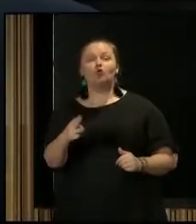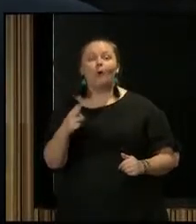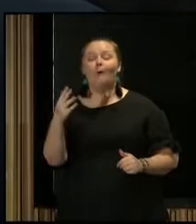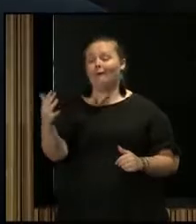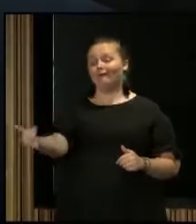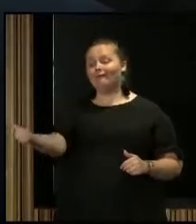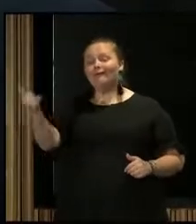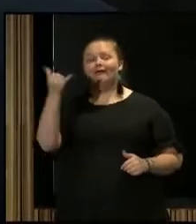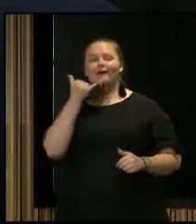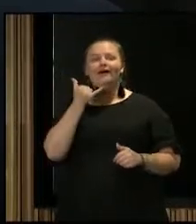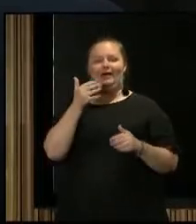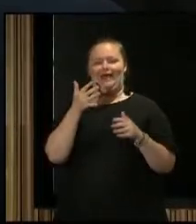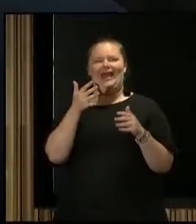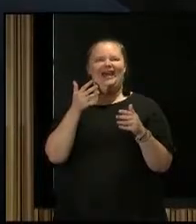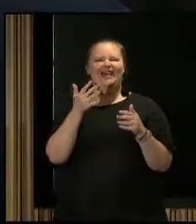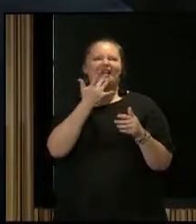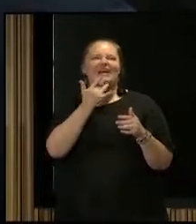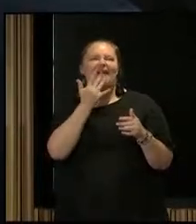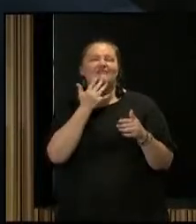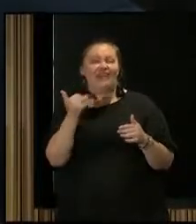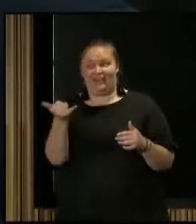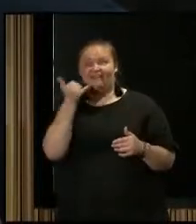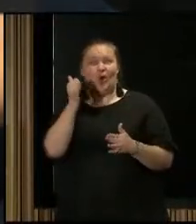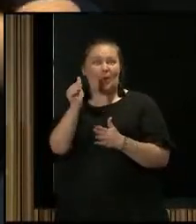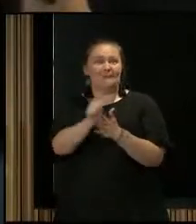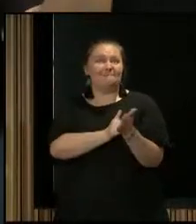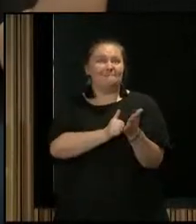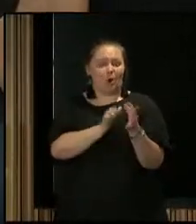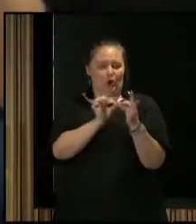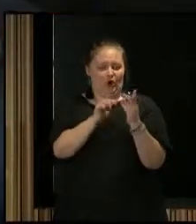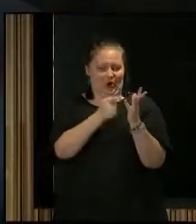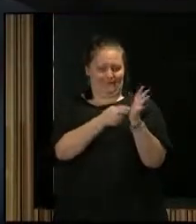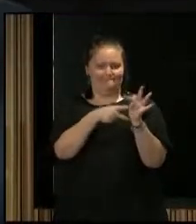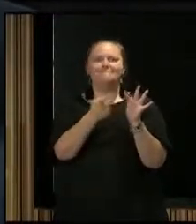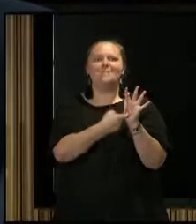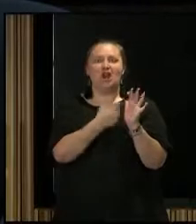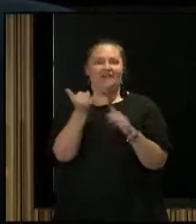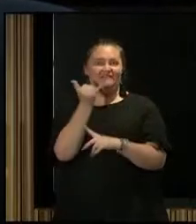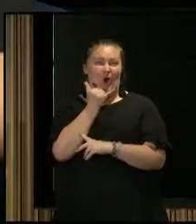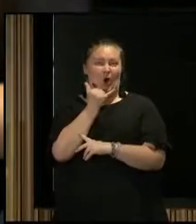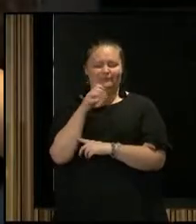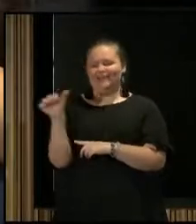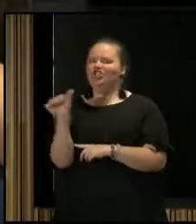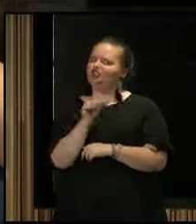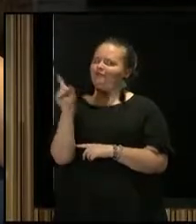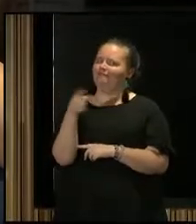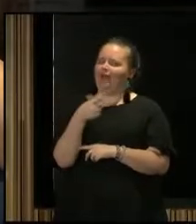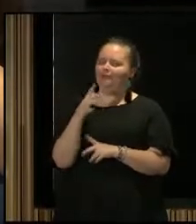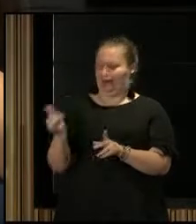phone. I had a... Yeah, I know. It was why... Yeah. I really should have hired someone sooner, but I had a